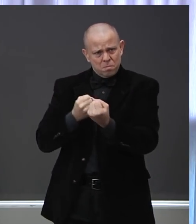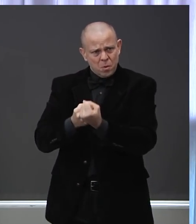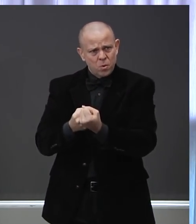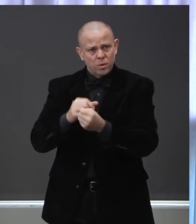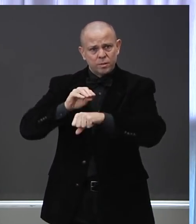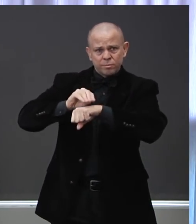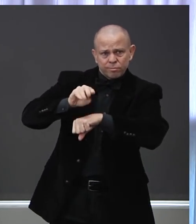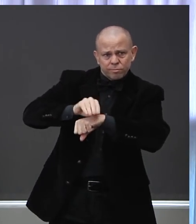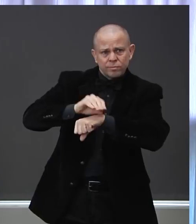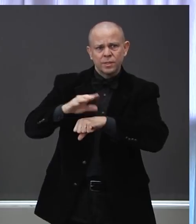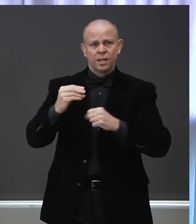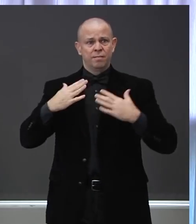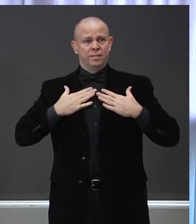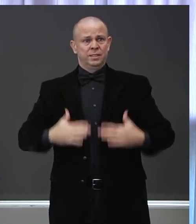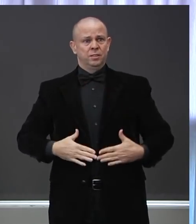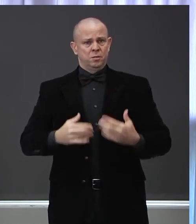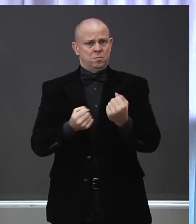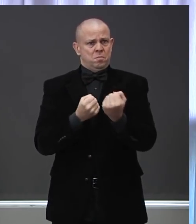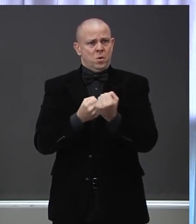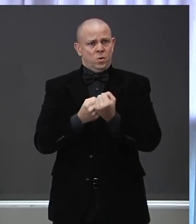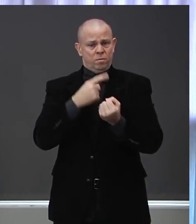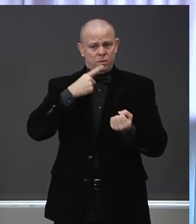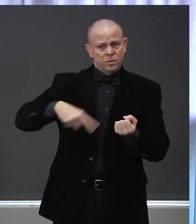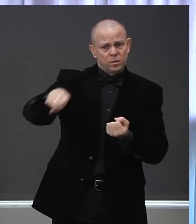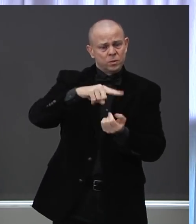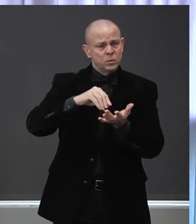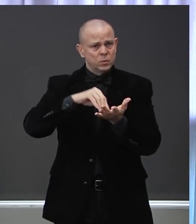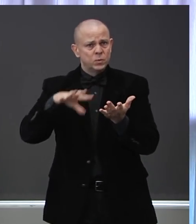services for our students.